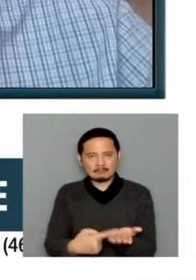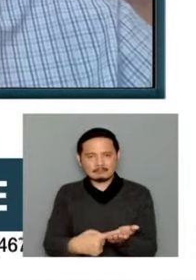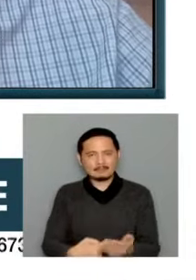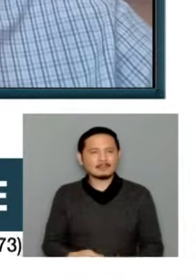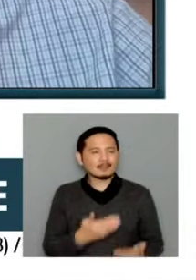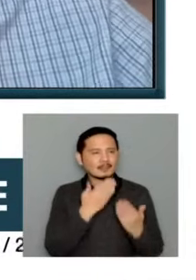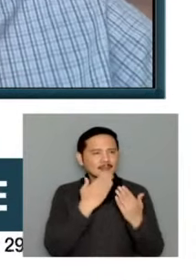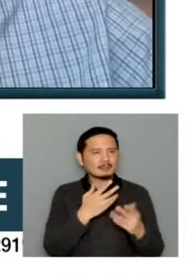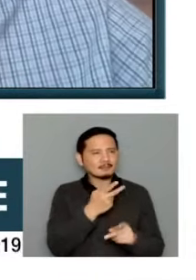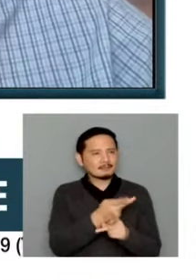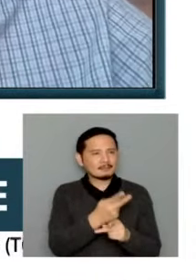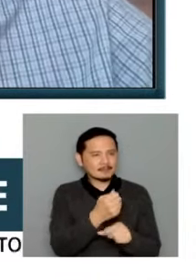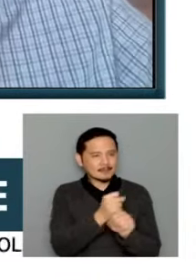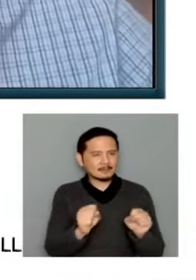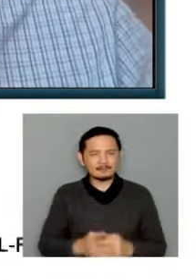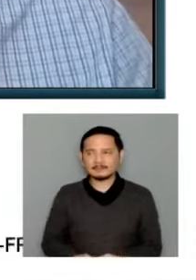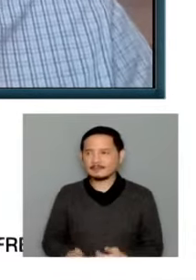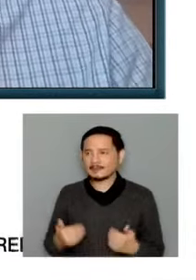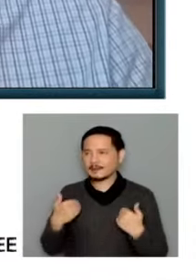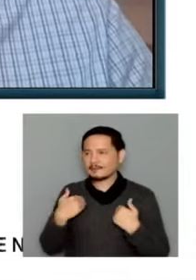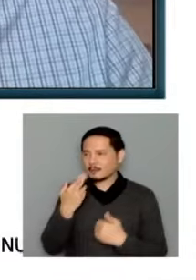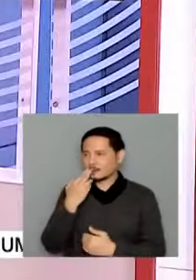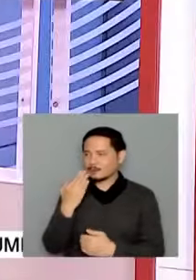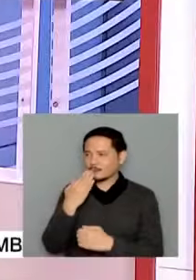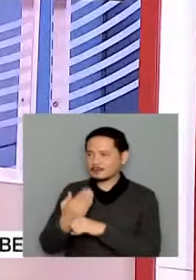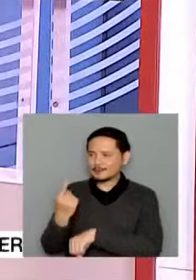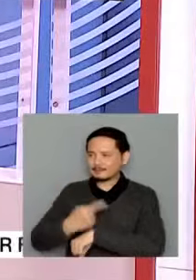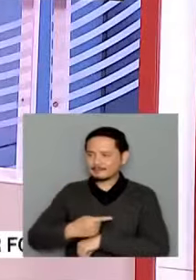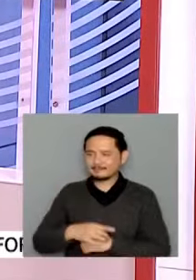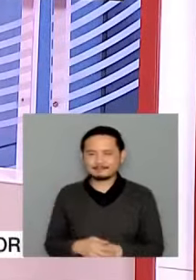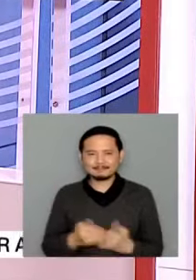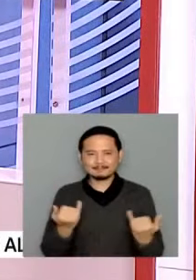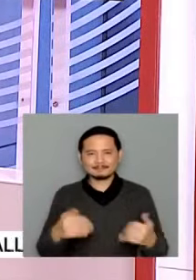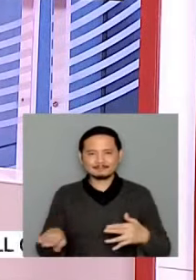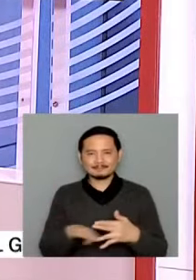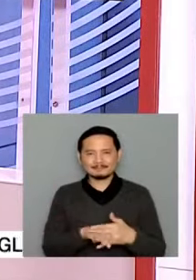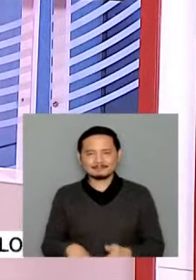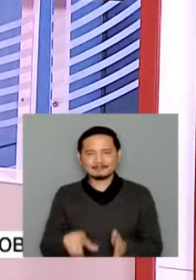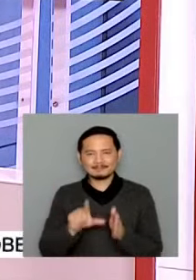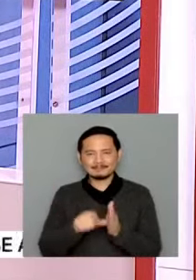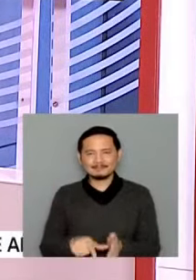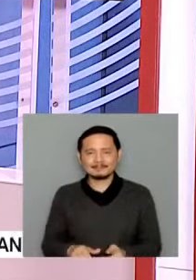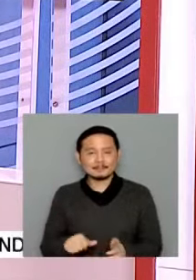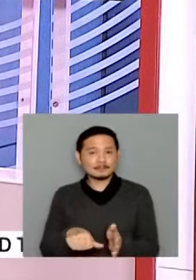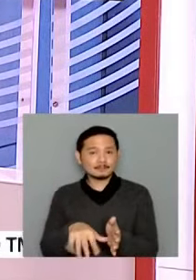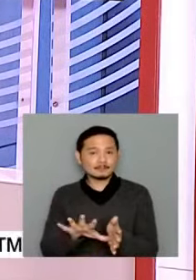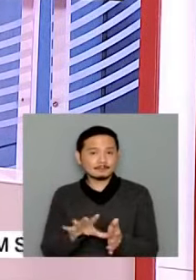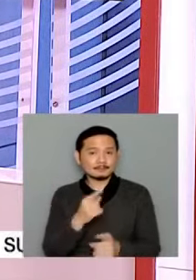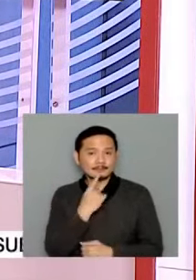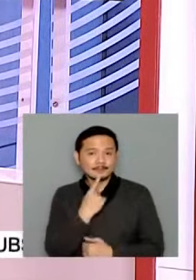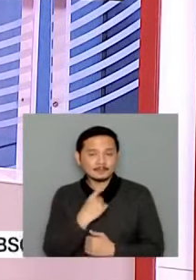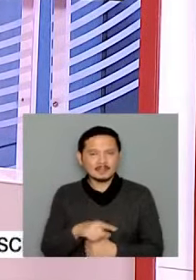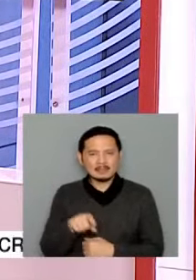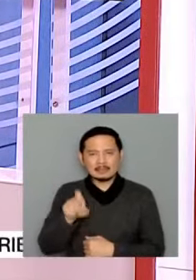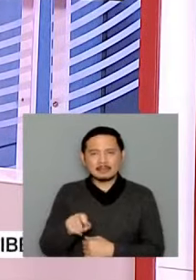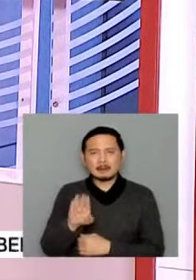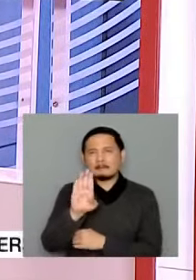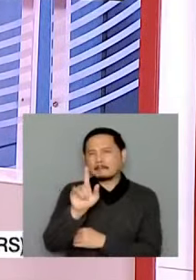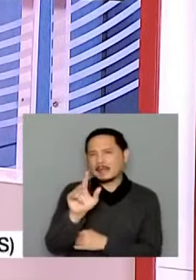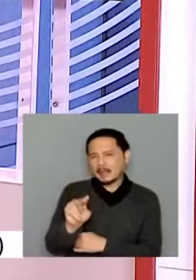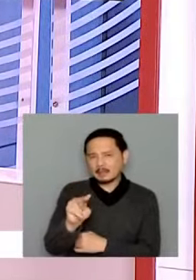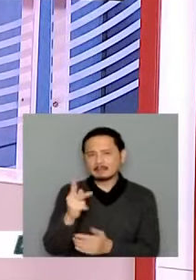safe. Have a good day. Thank you. You too. All right, from there, we're going to take a break now. Up ahead, the Commission on Elections says it would need billions of pesos